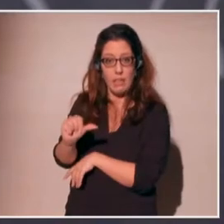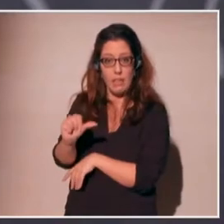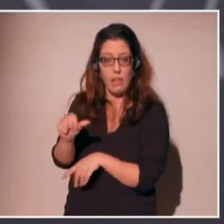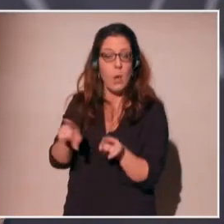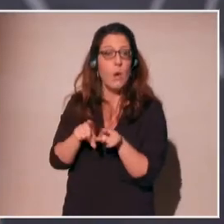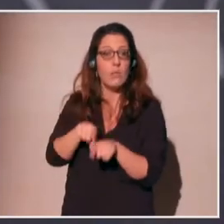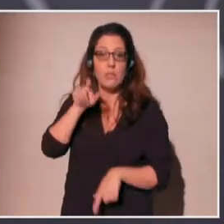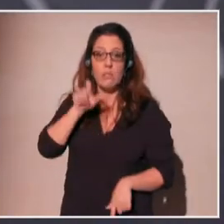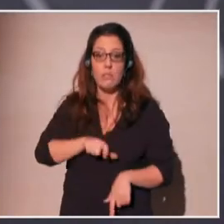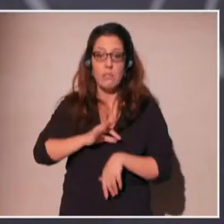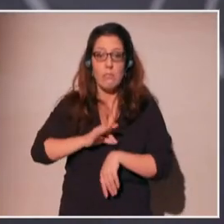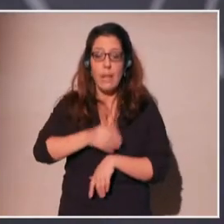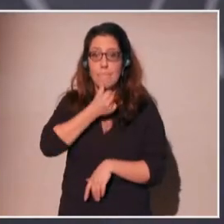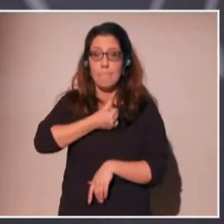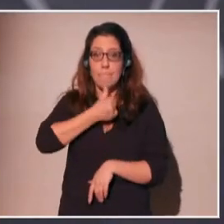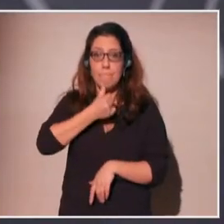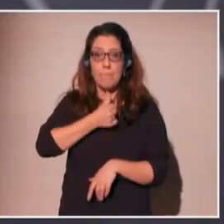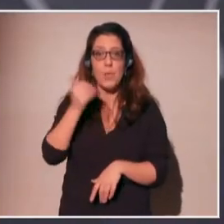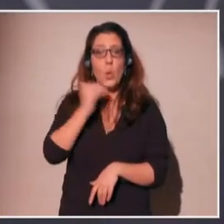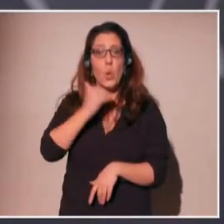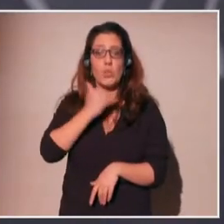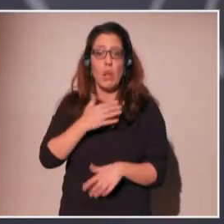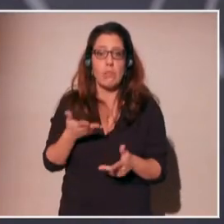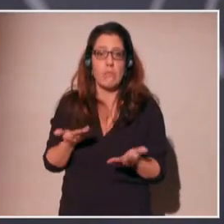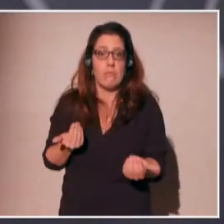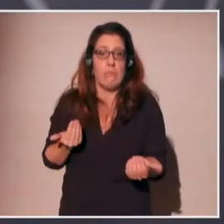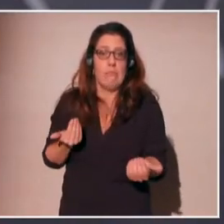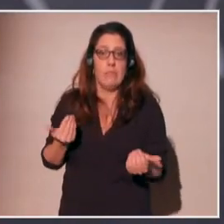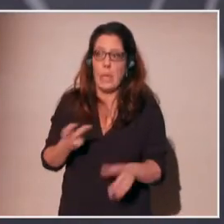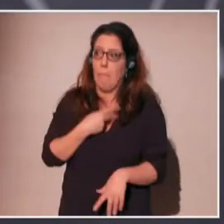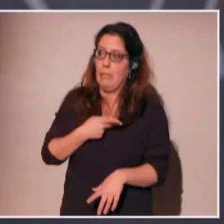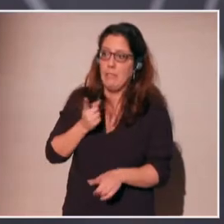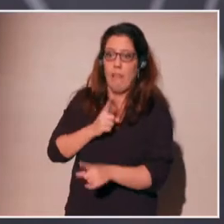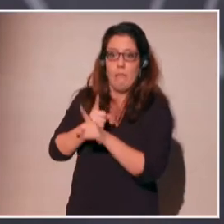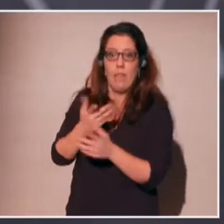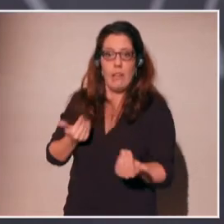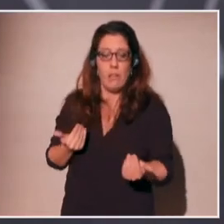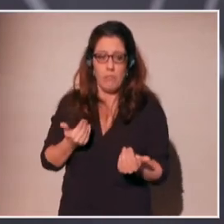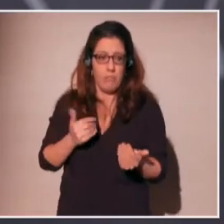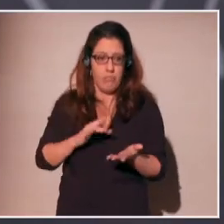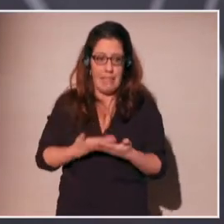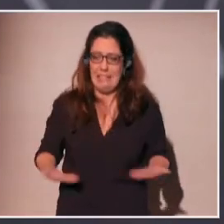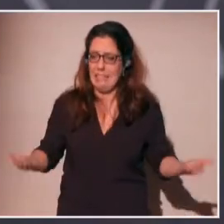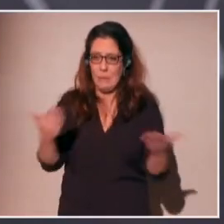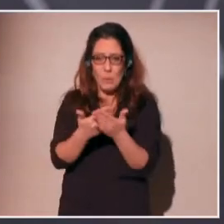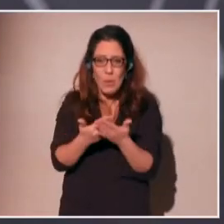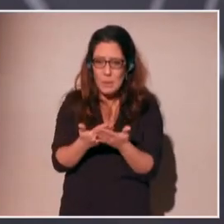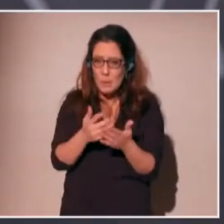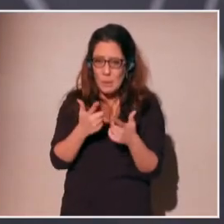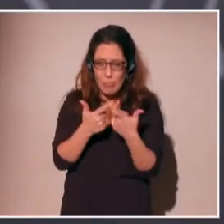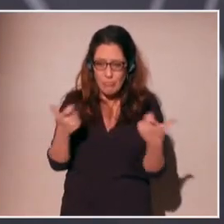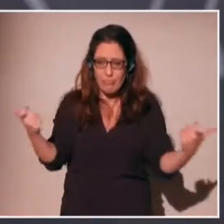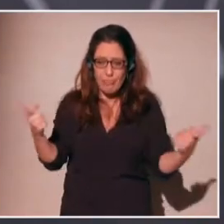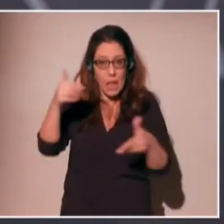seen. So all these healthcare scenarios are called a care delivery scenario. And this process